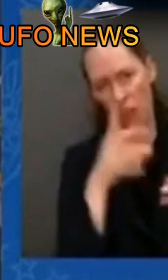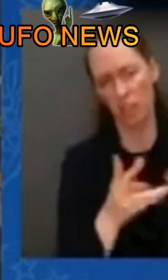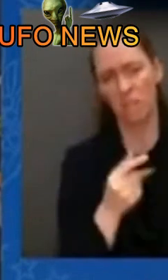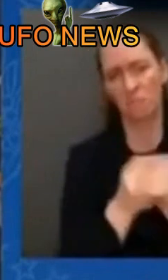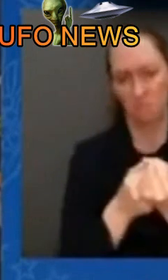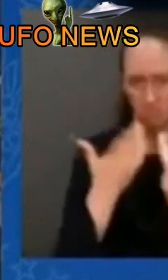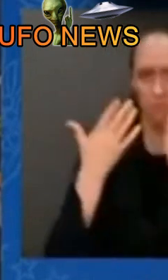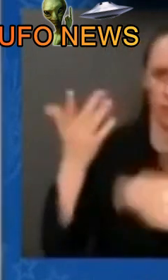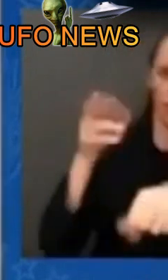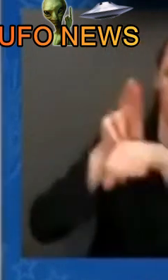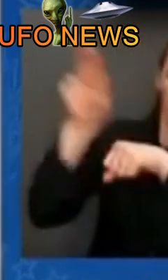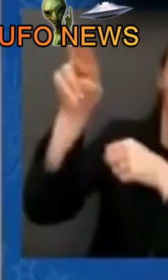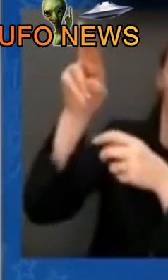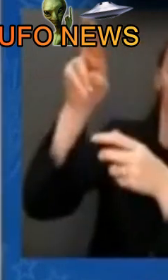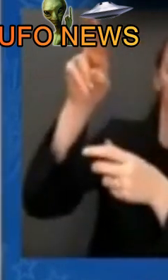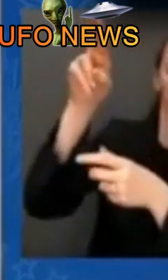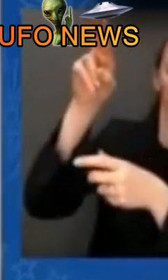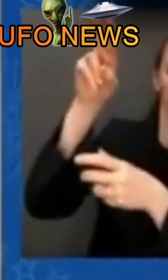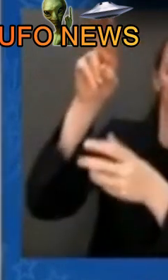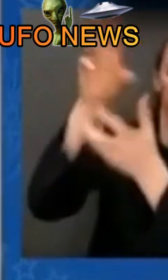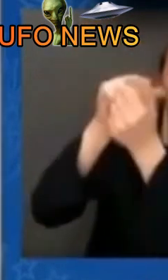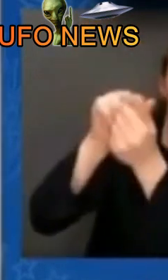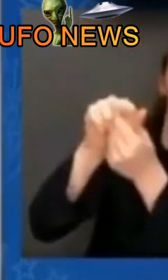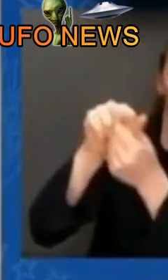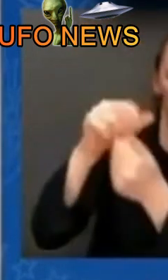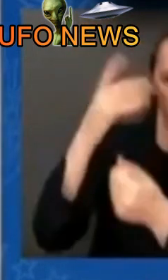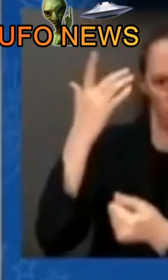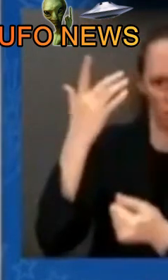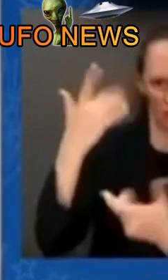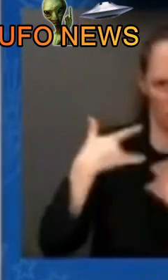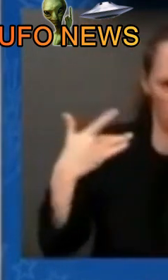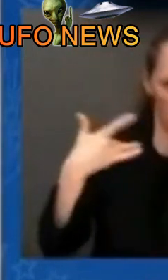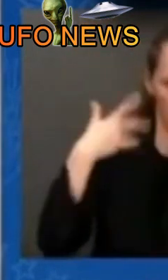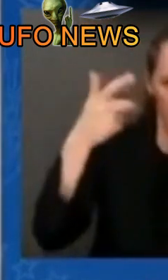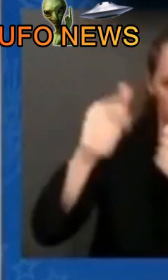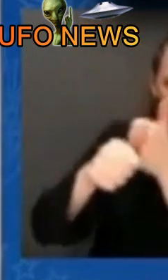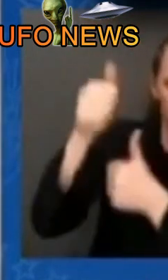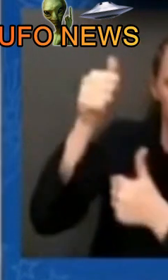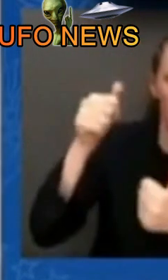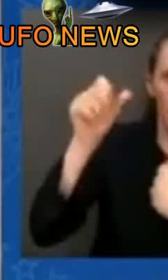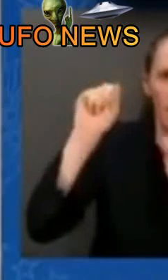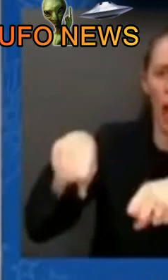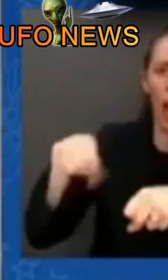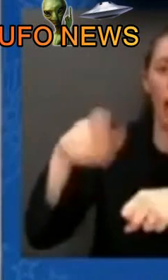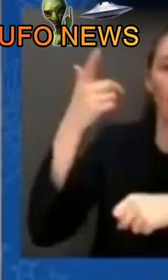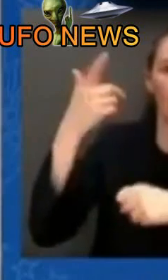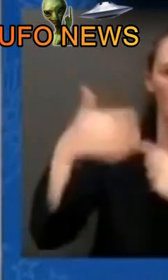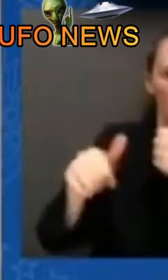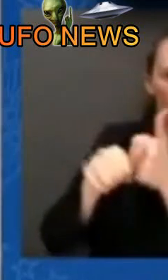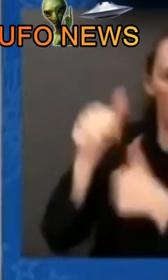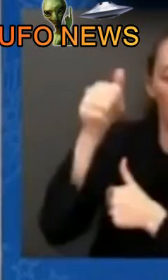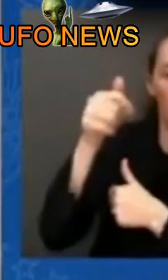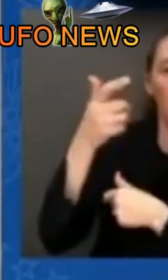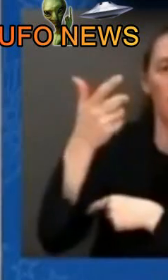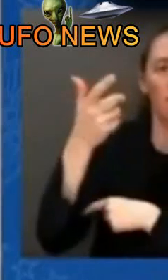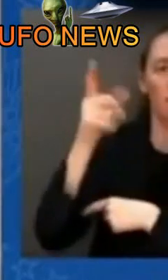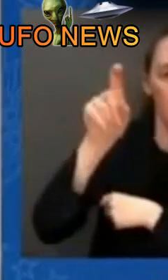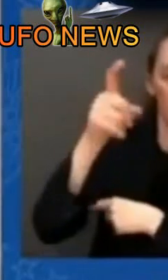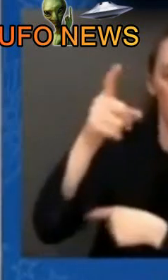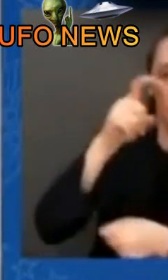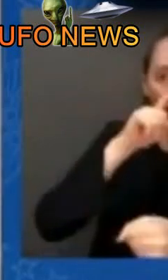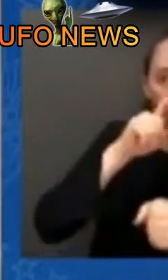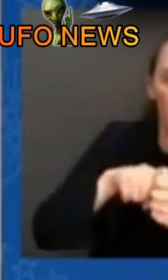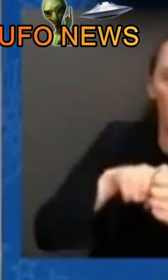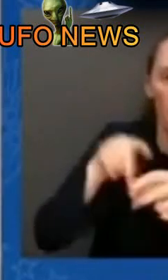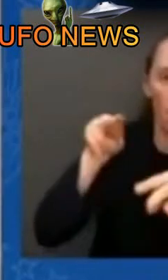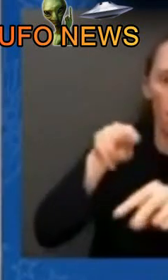facilities. We acted in consultation with the Canadian government. I spoke personally with Prime Minister Trudeau and Camp from